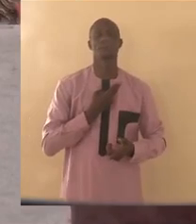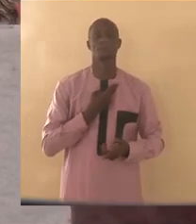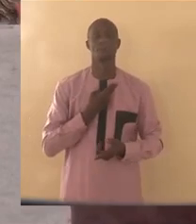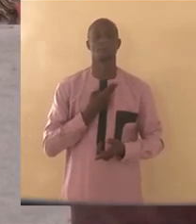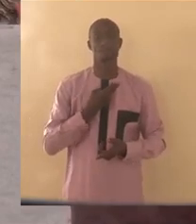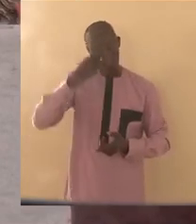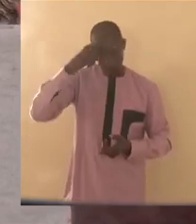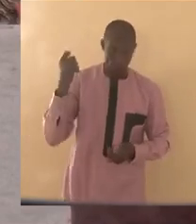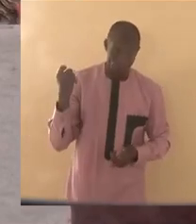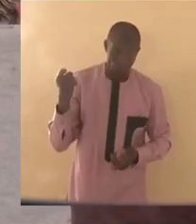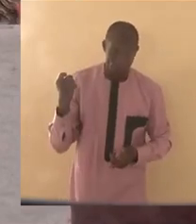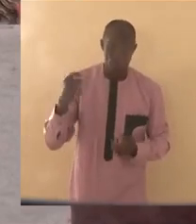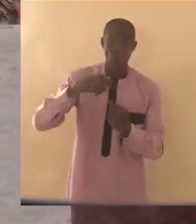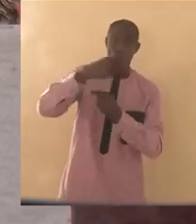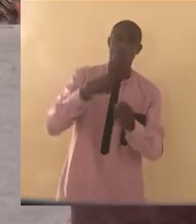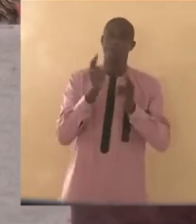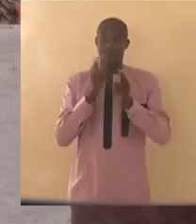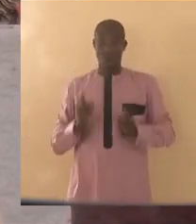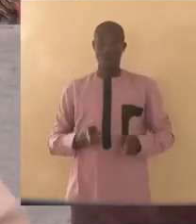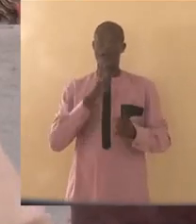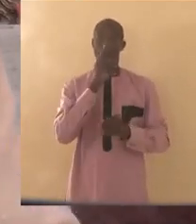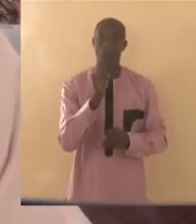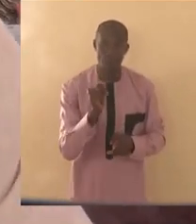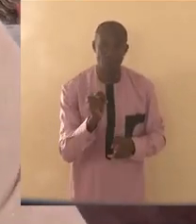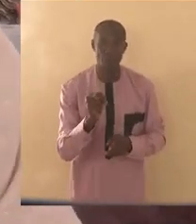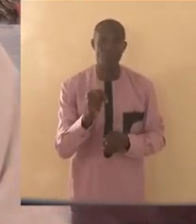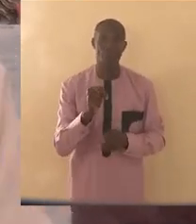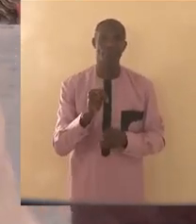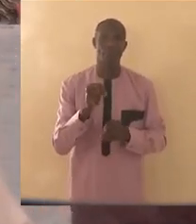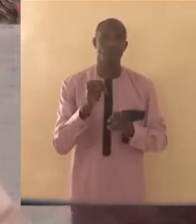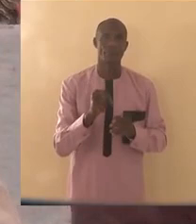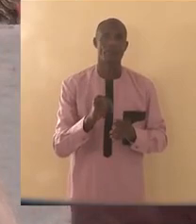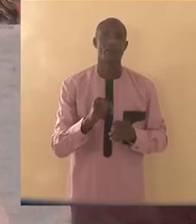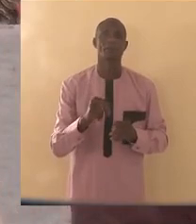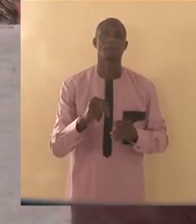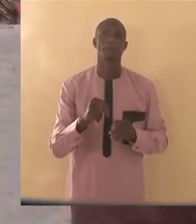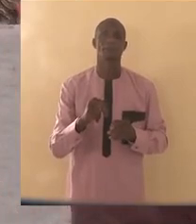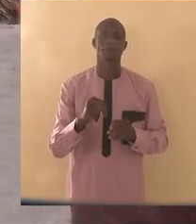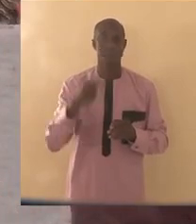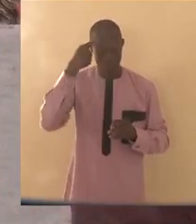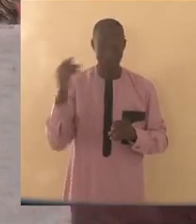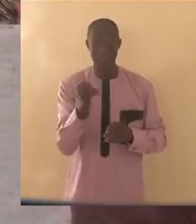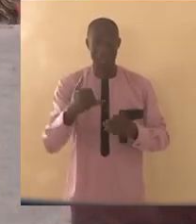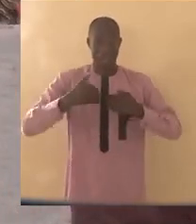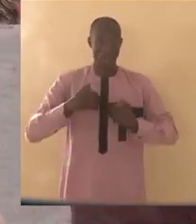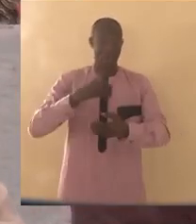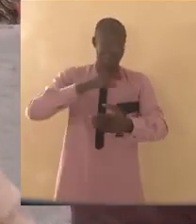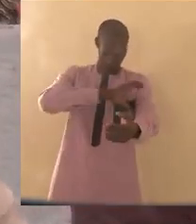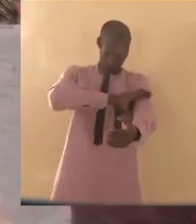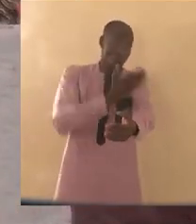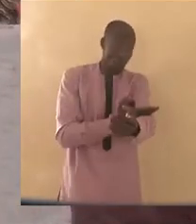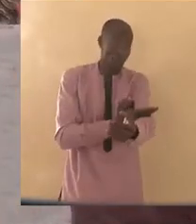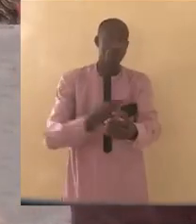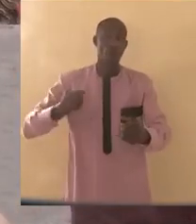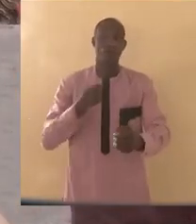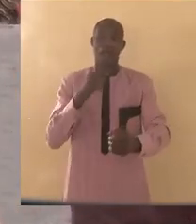about it. It applies to us because when human beings are playing strength, when we play strength, we